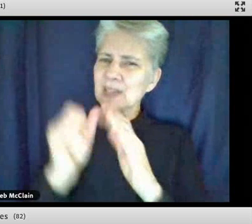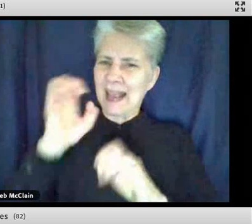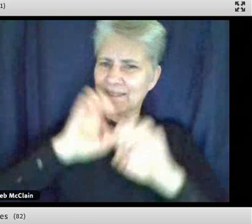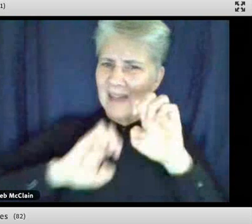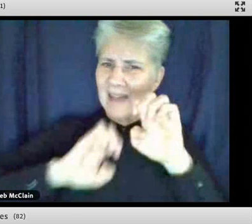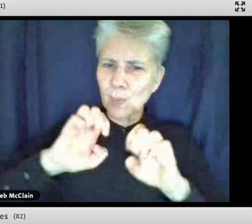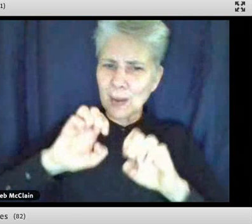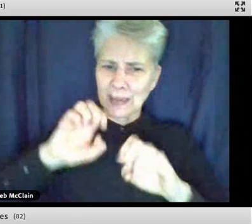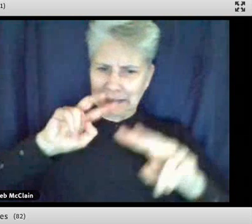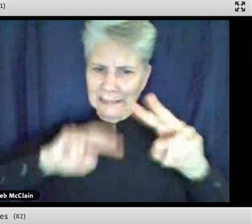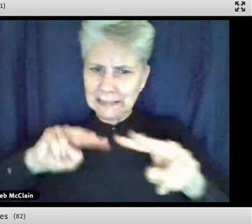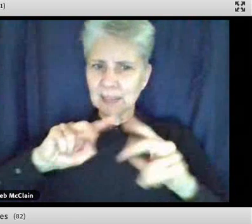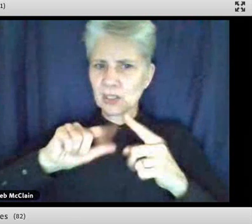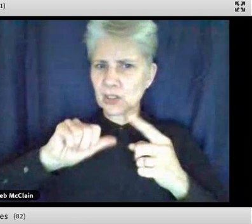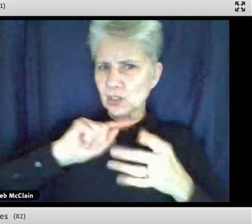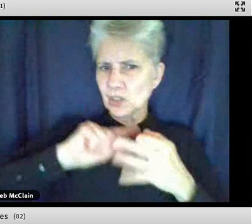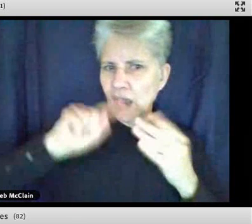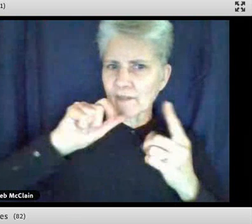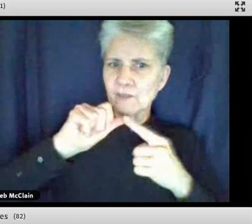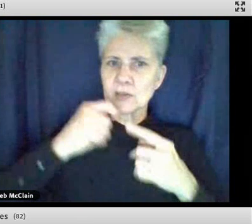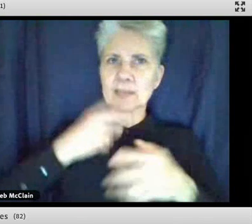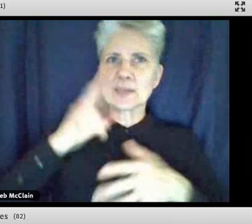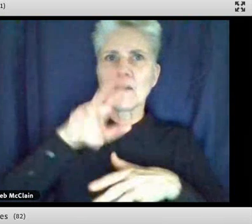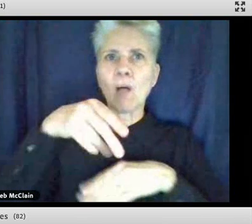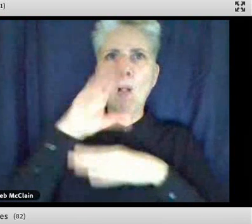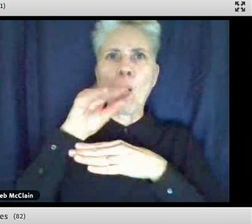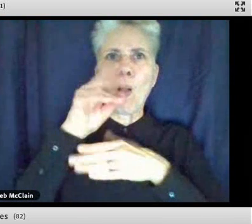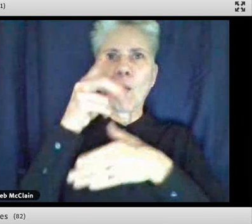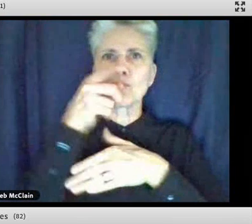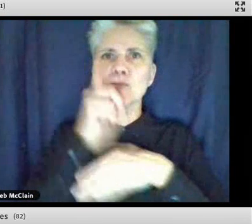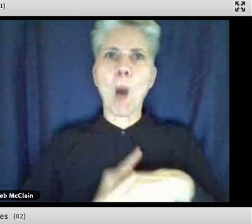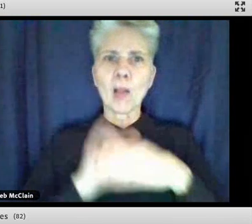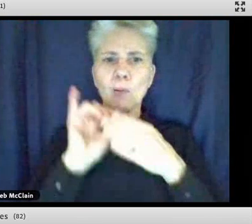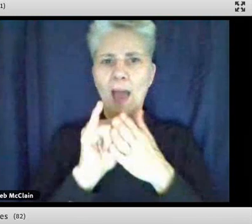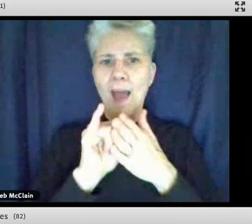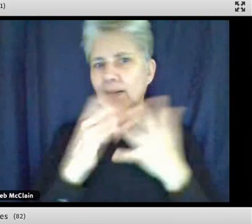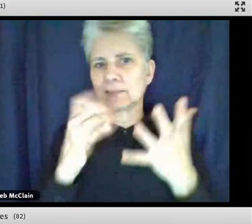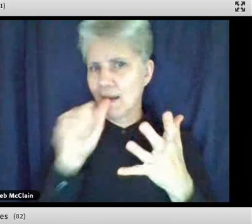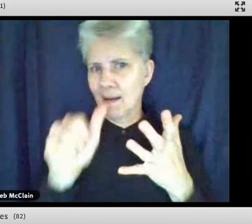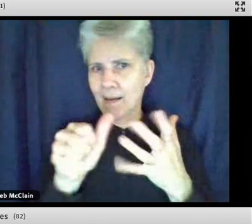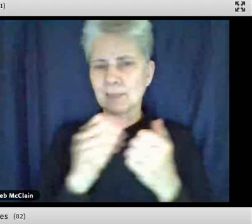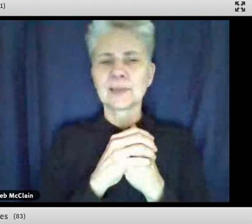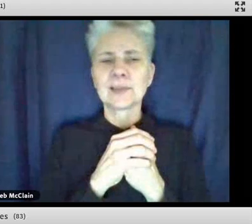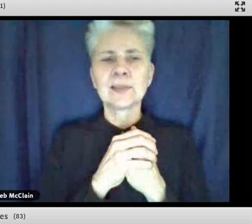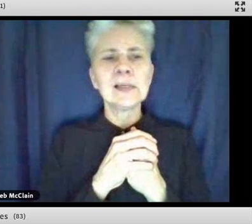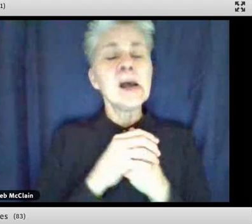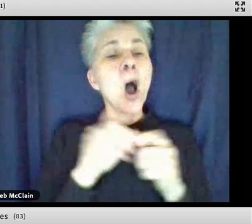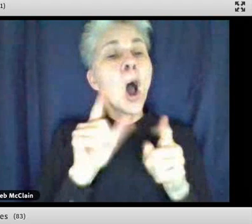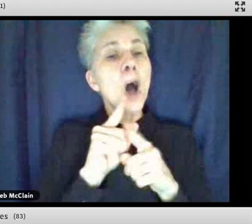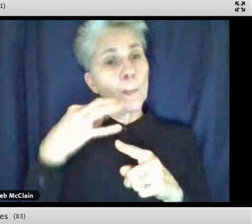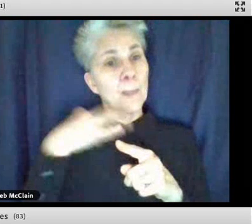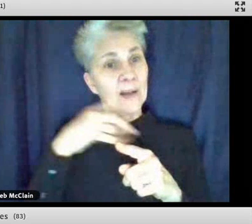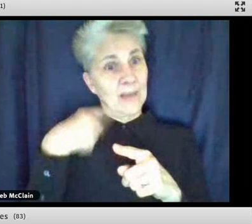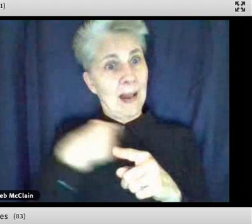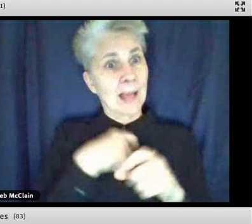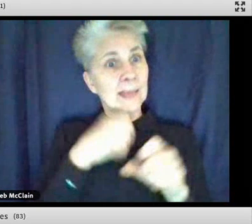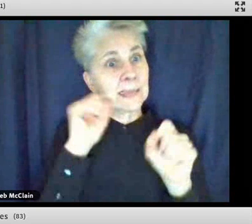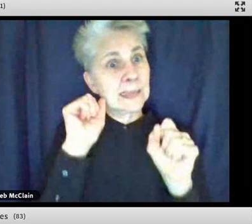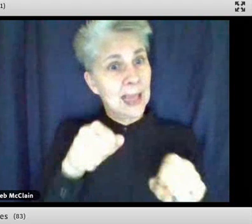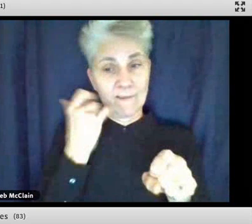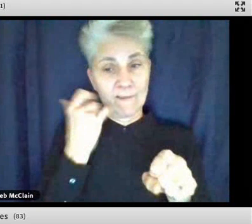at and continue to do that, especially during this time. And it can benefit us. If we can get a